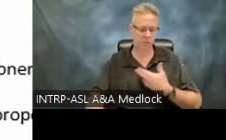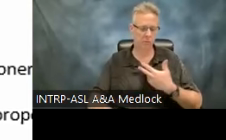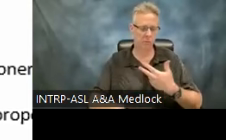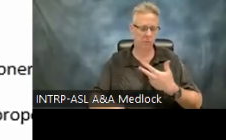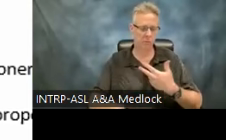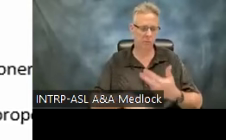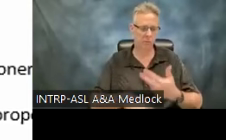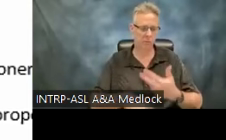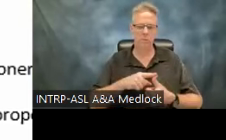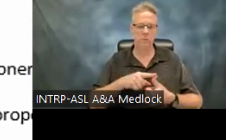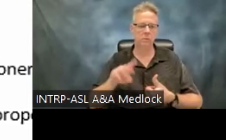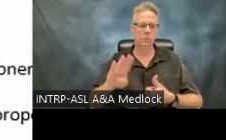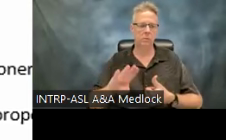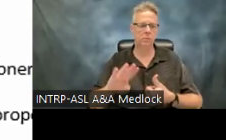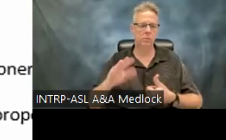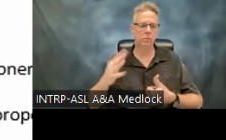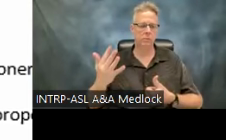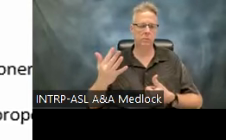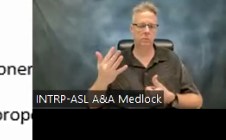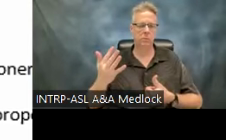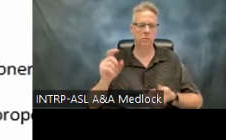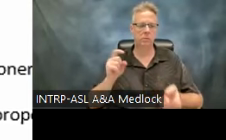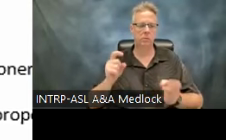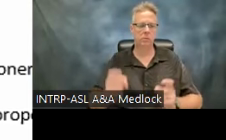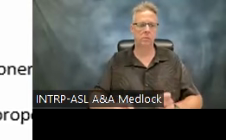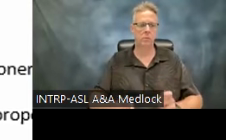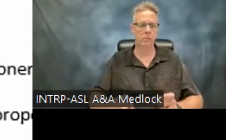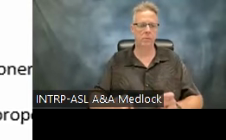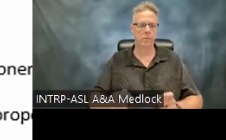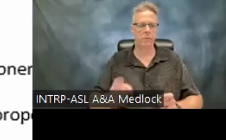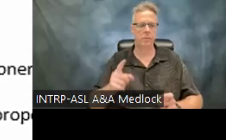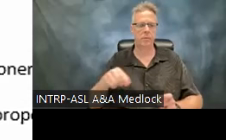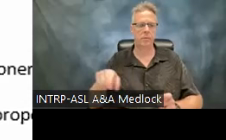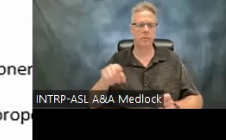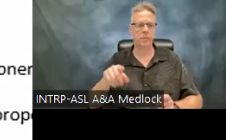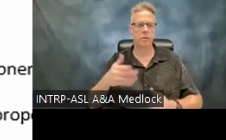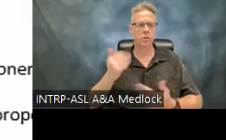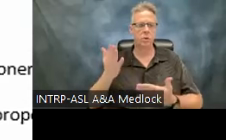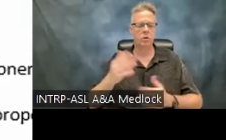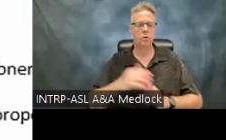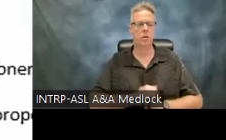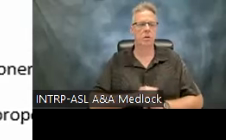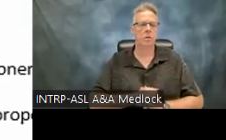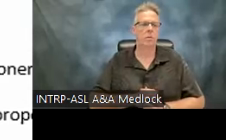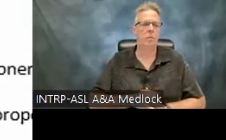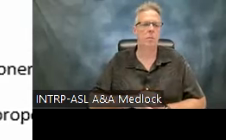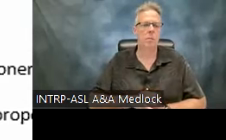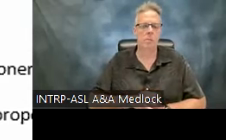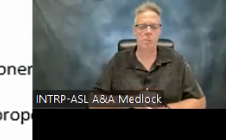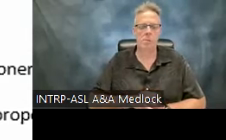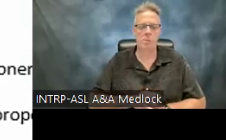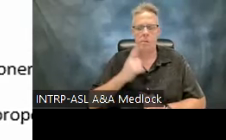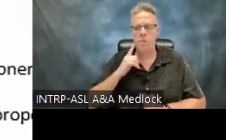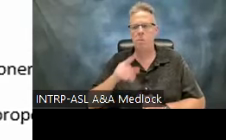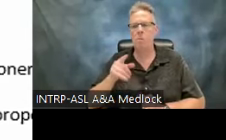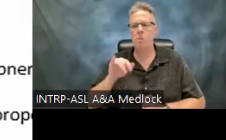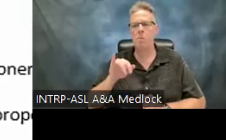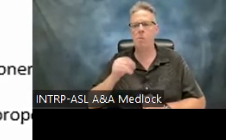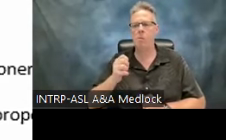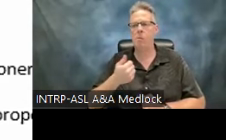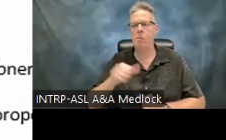is B5, the changes that co-chair Ajay suggests. Is there a strong opposition